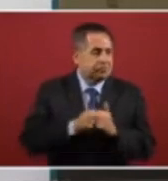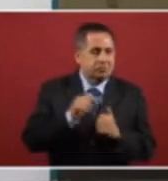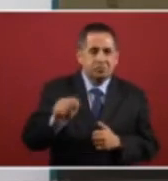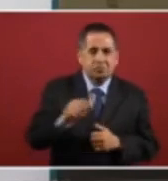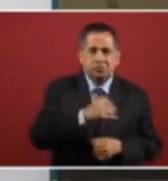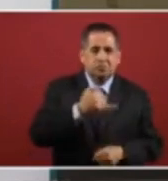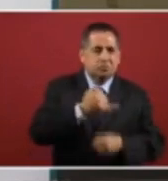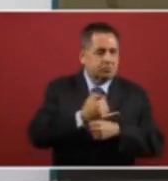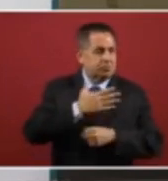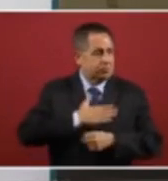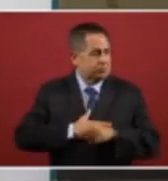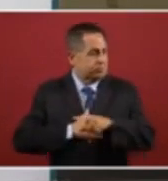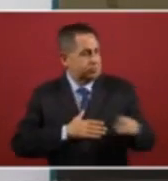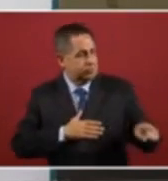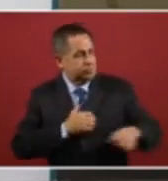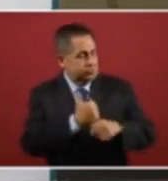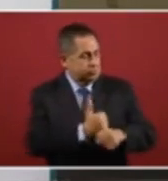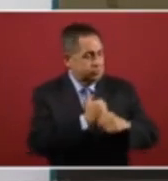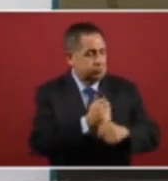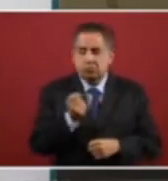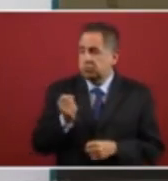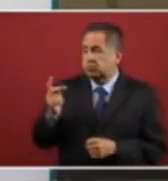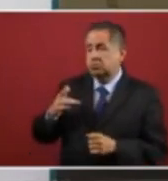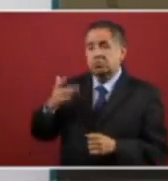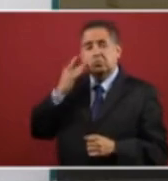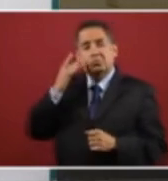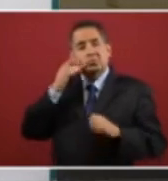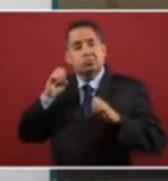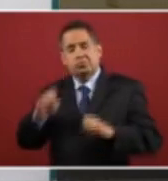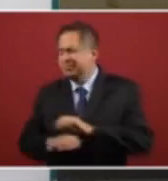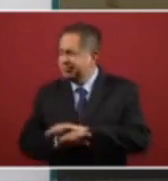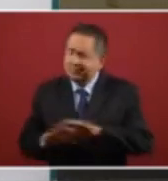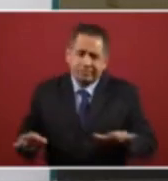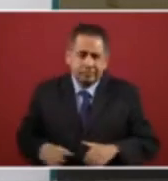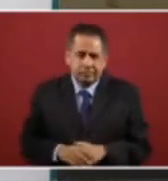of injustice and privileges.